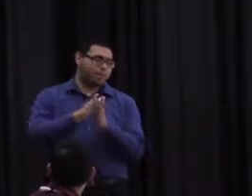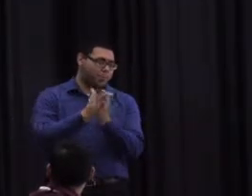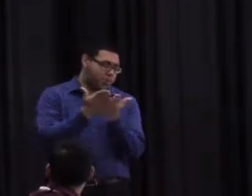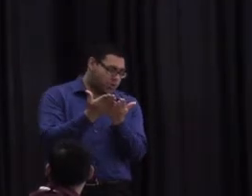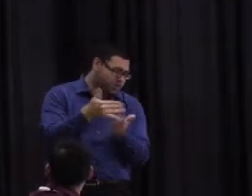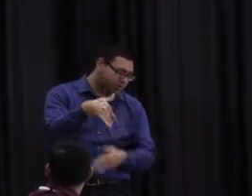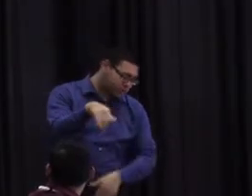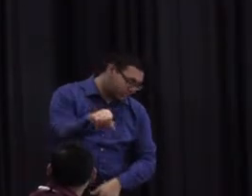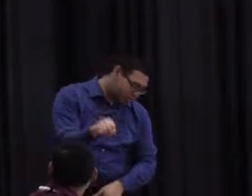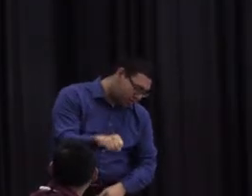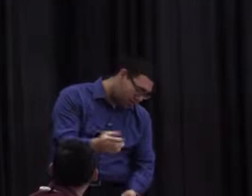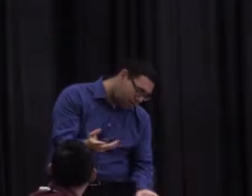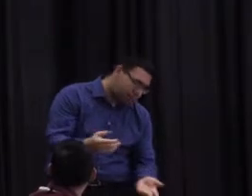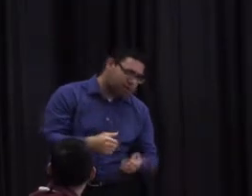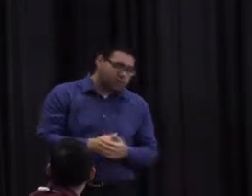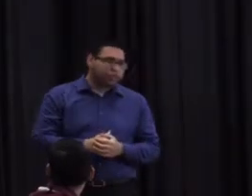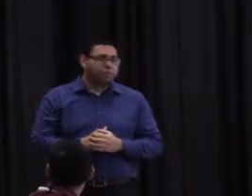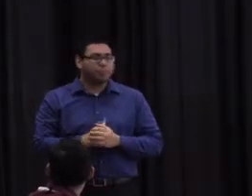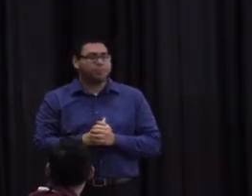yeah.